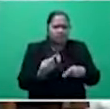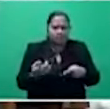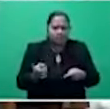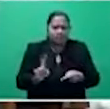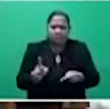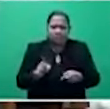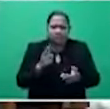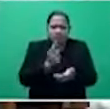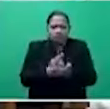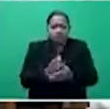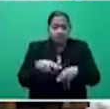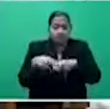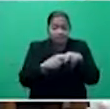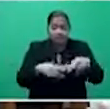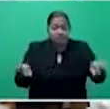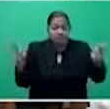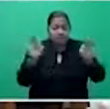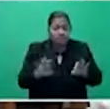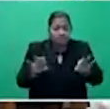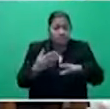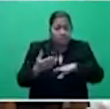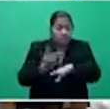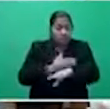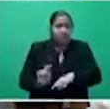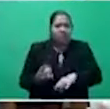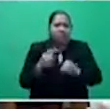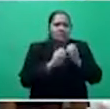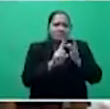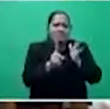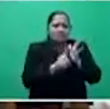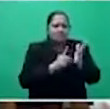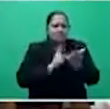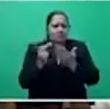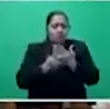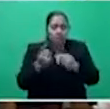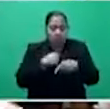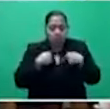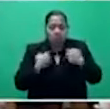we had what we call the first buyer program. We give a grant, sir.